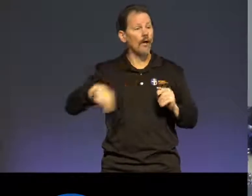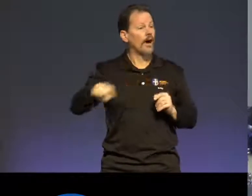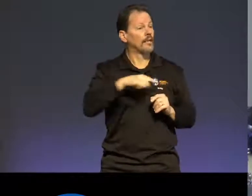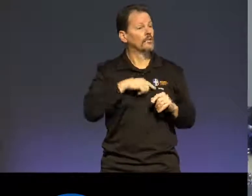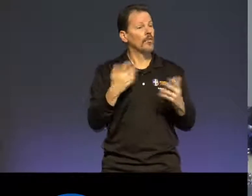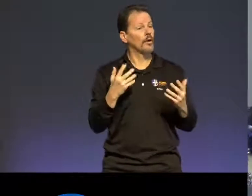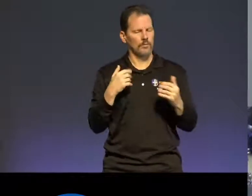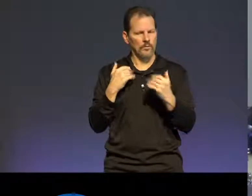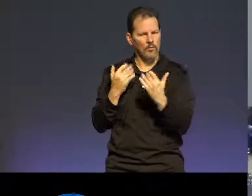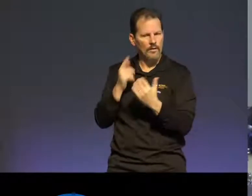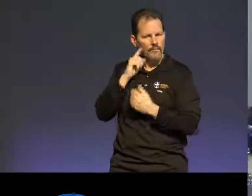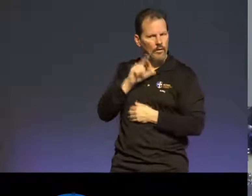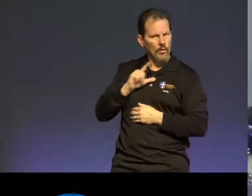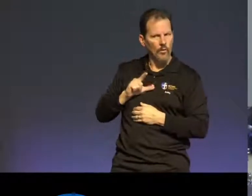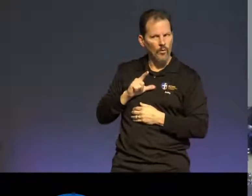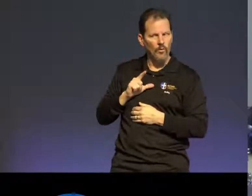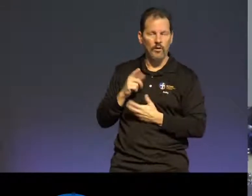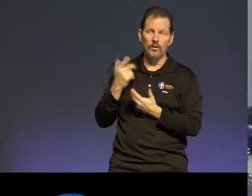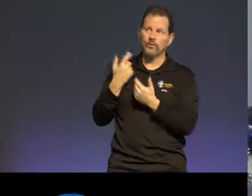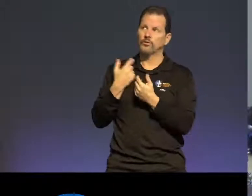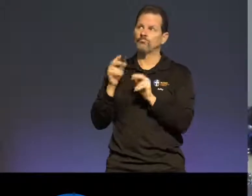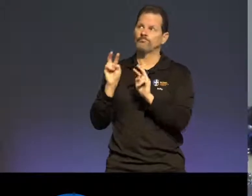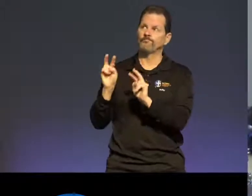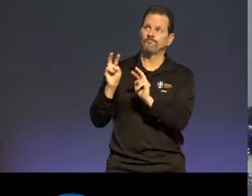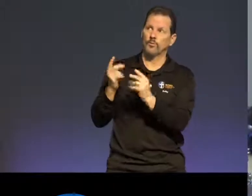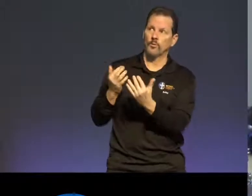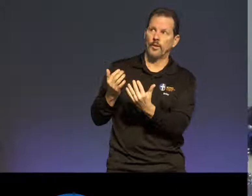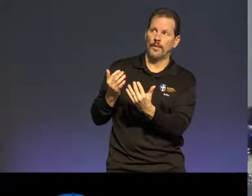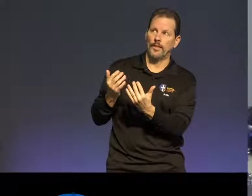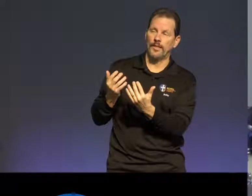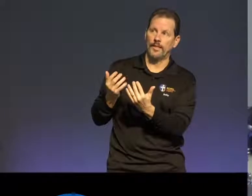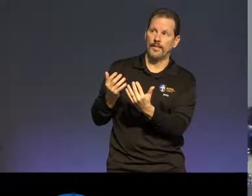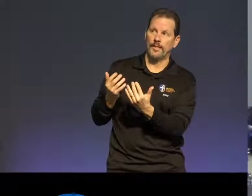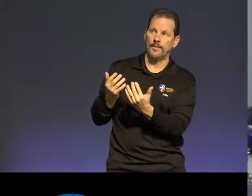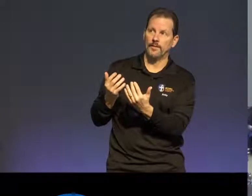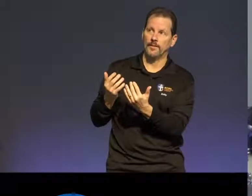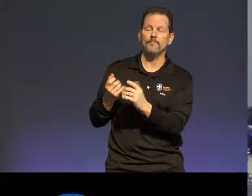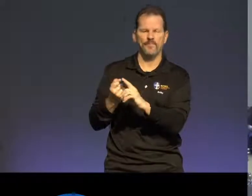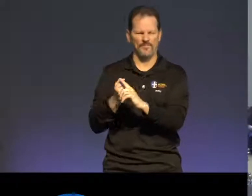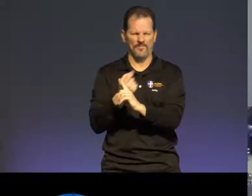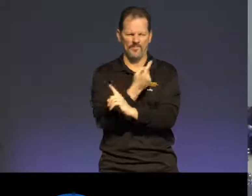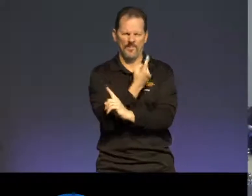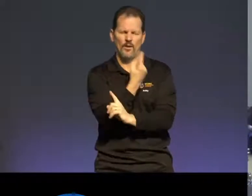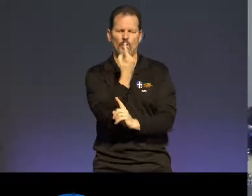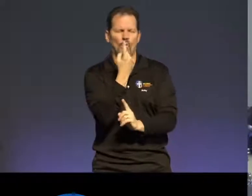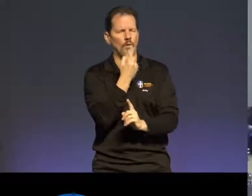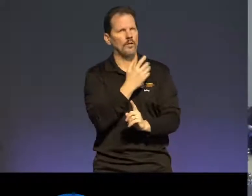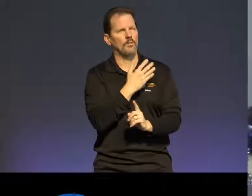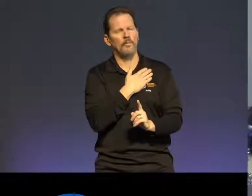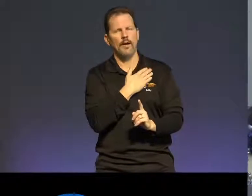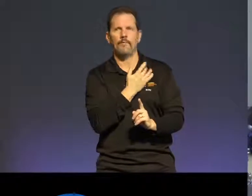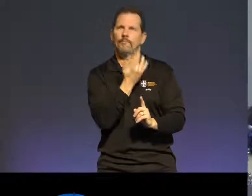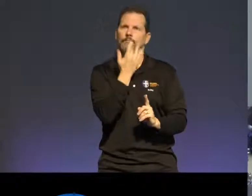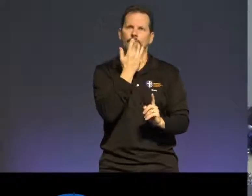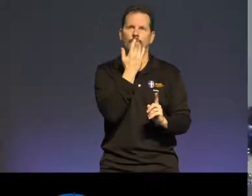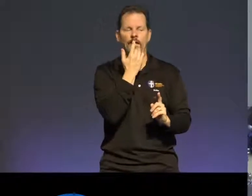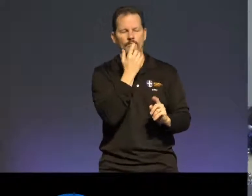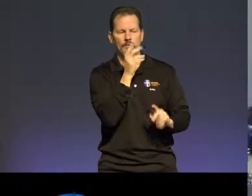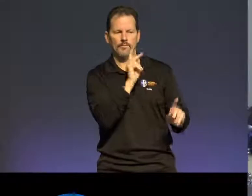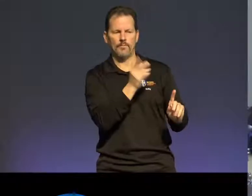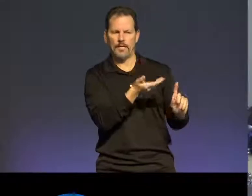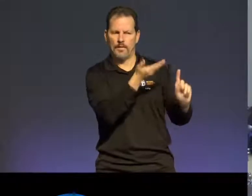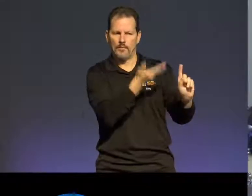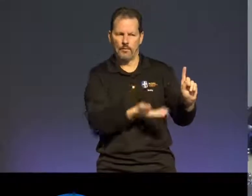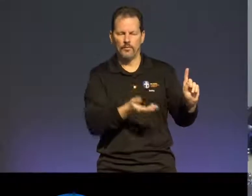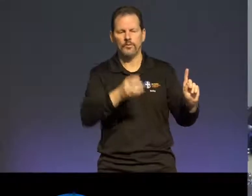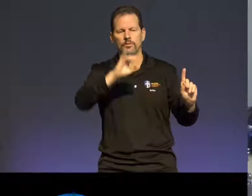This is not this message, but I want to give it here because I feel it right here. One of my favorite biblical characters is the man named Joshua. Joshua was a transition